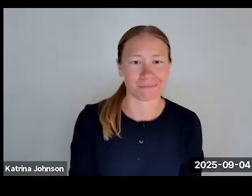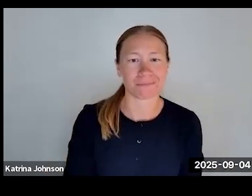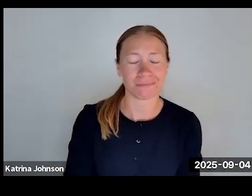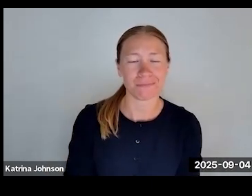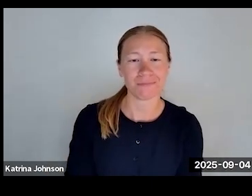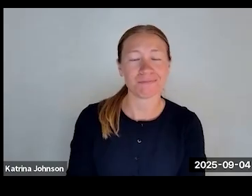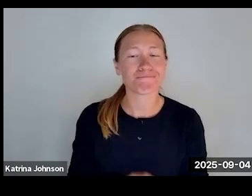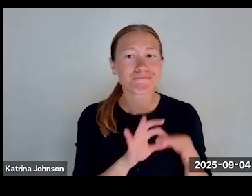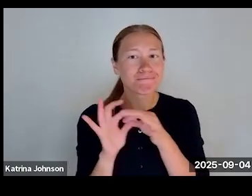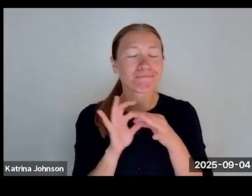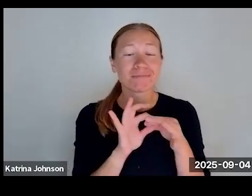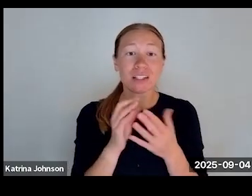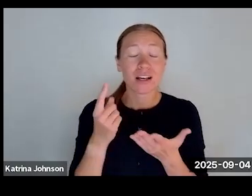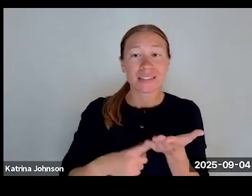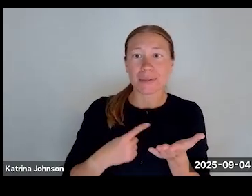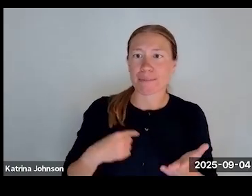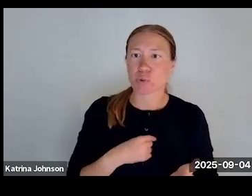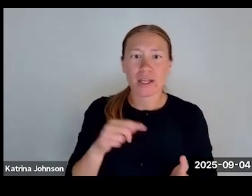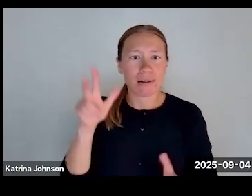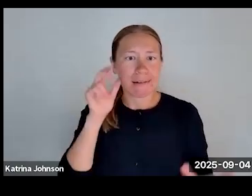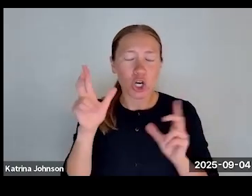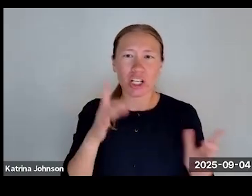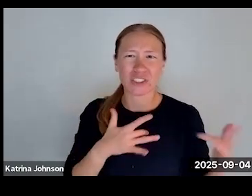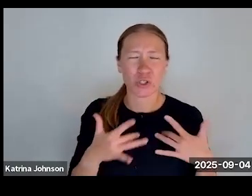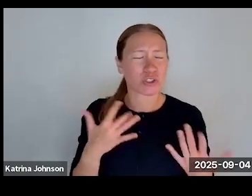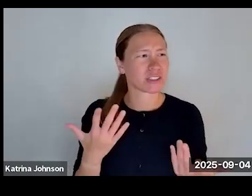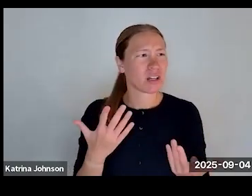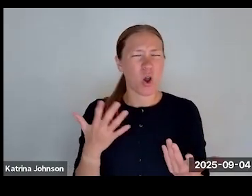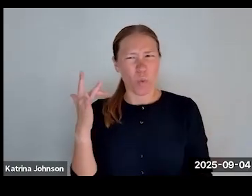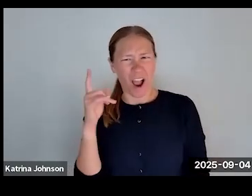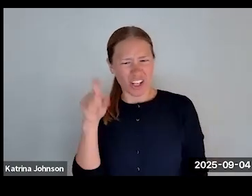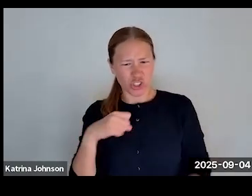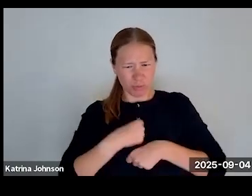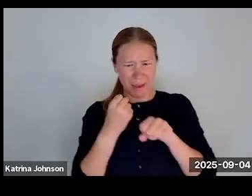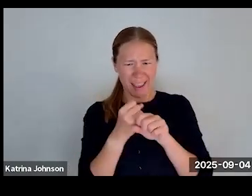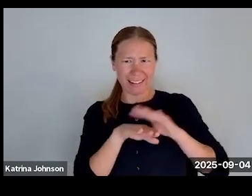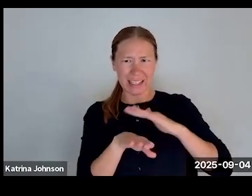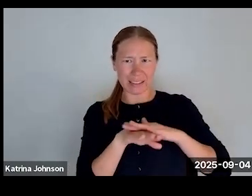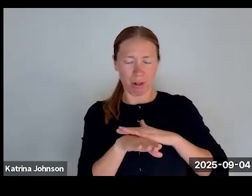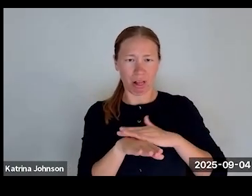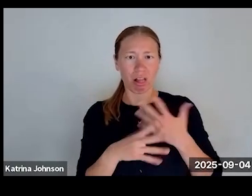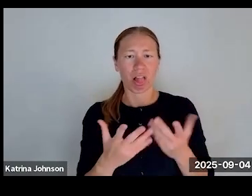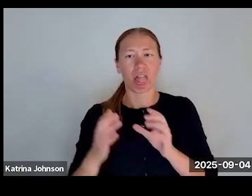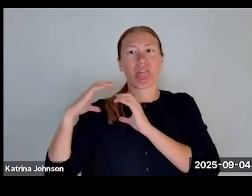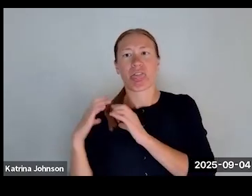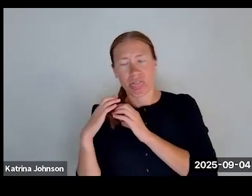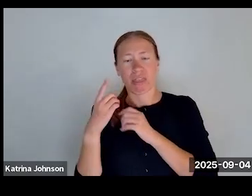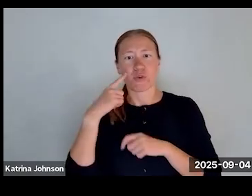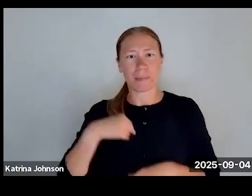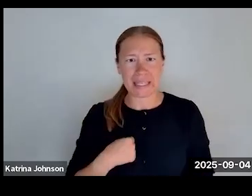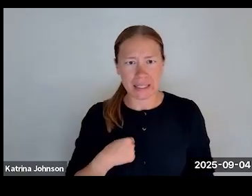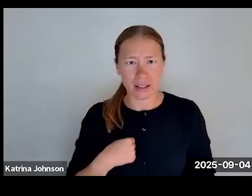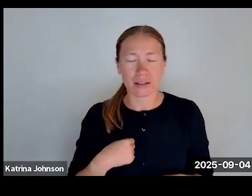Sometimes we'll hear concerns like, "Why do I need to make this accessible? It just creates extra work for me."